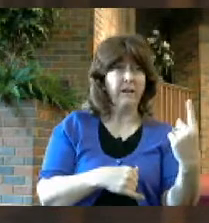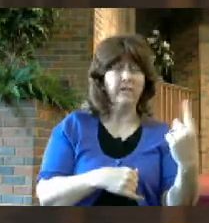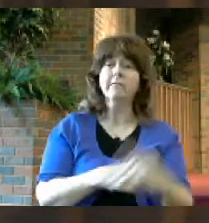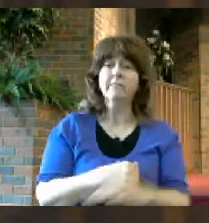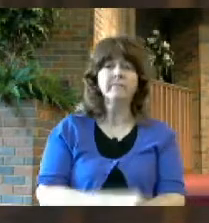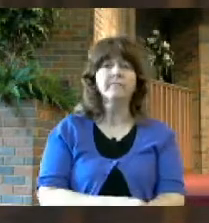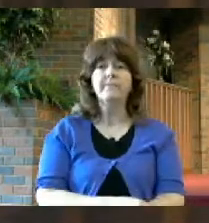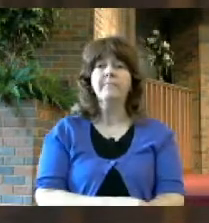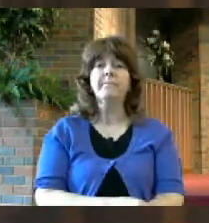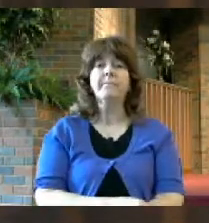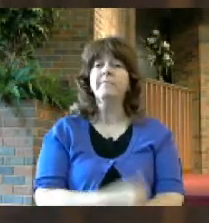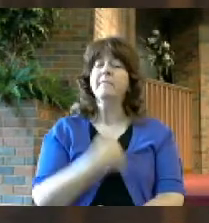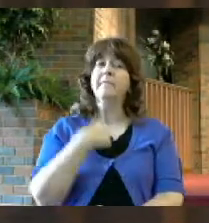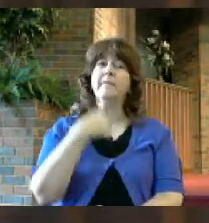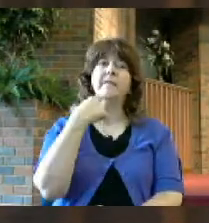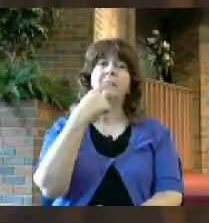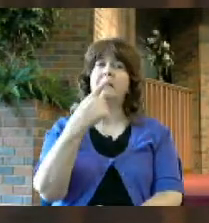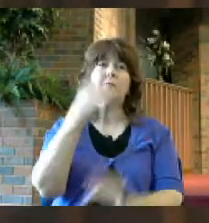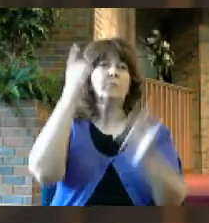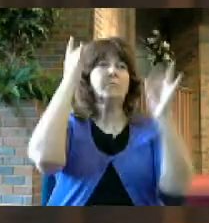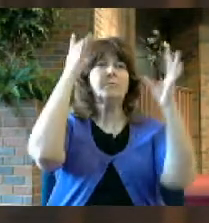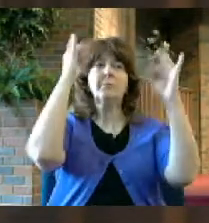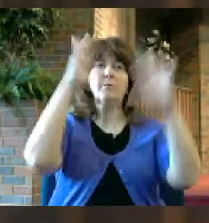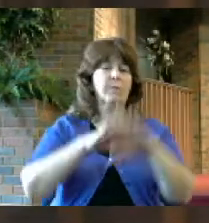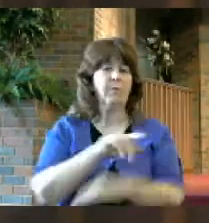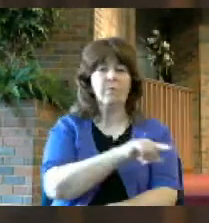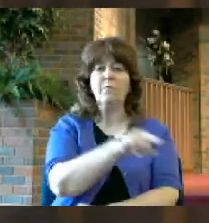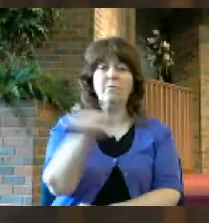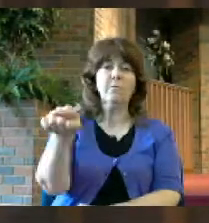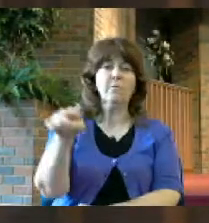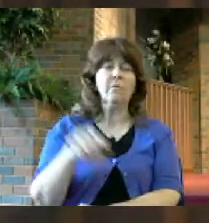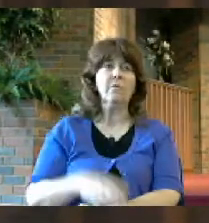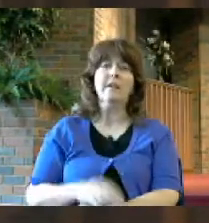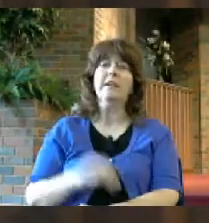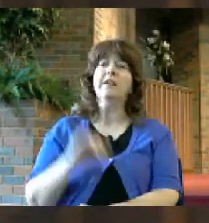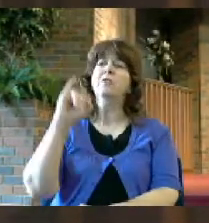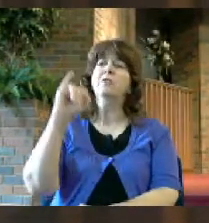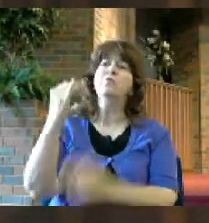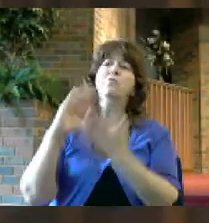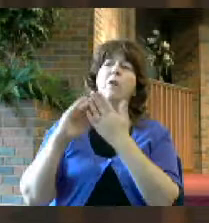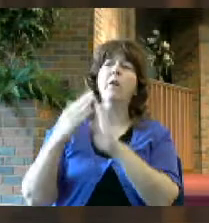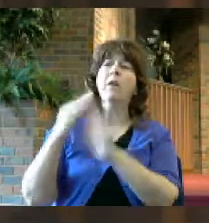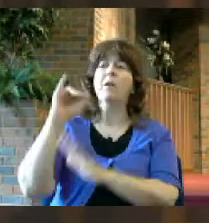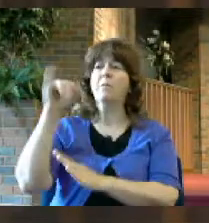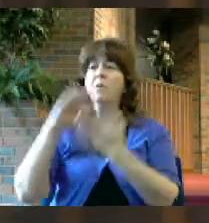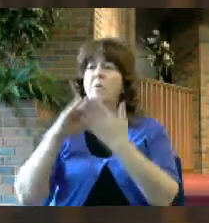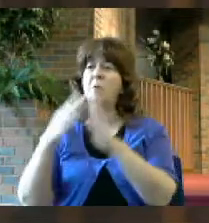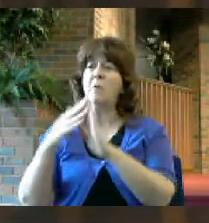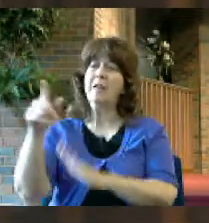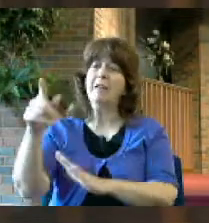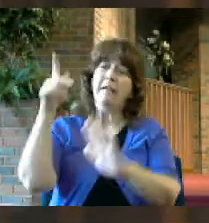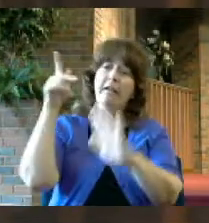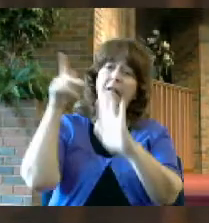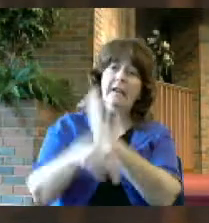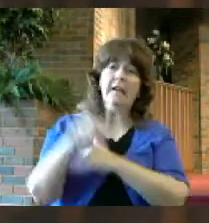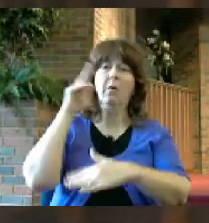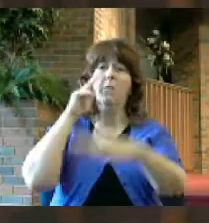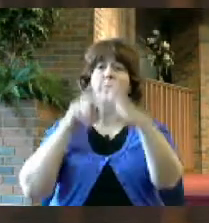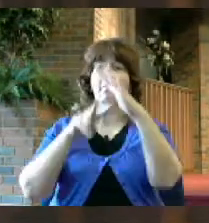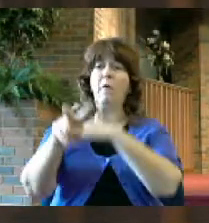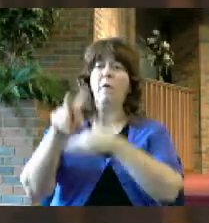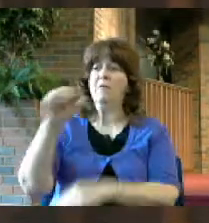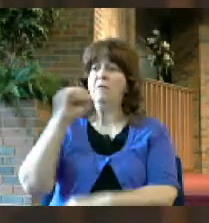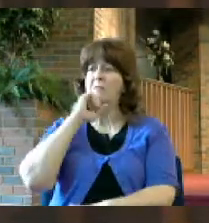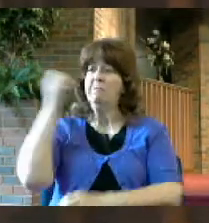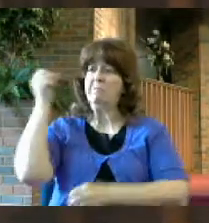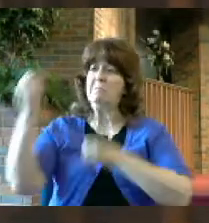Jerusalem, Jerusalem, the one who kills the prophets and stones those who are sent to her, how often I wanted to gather your